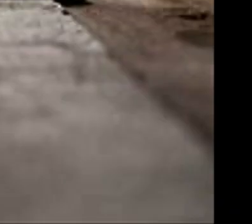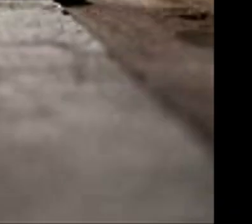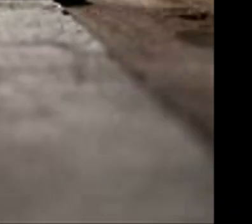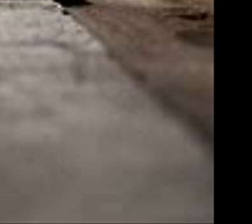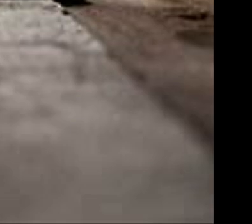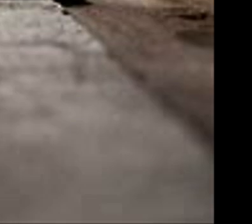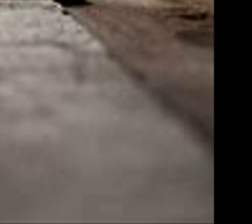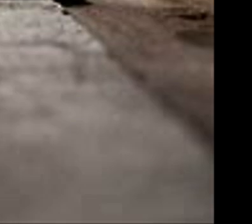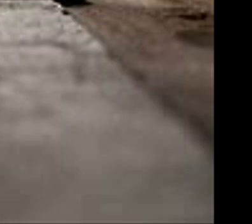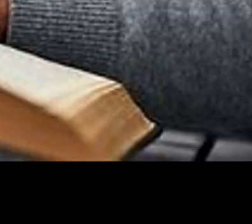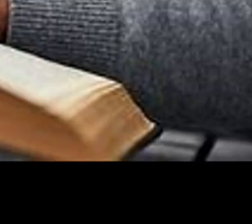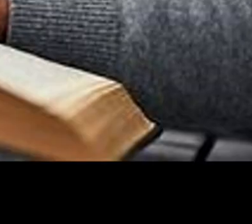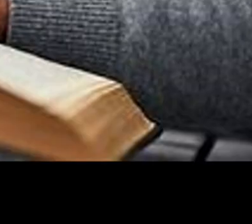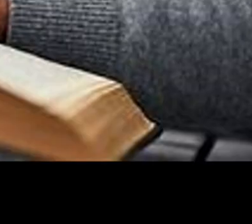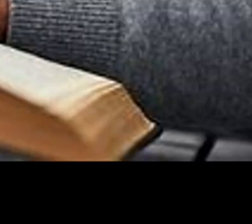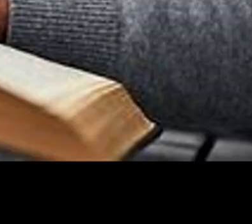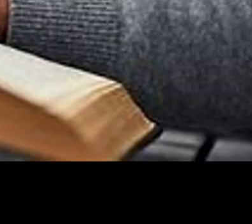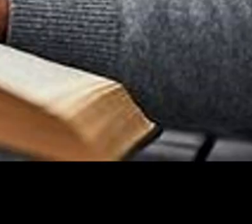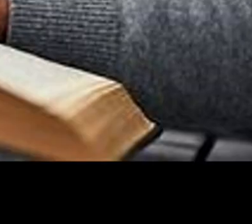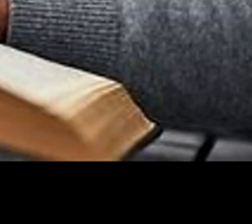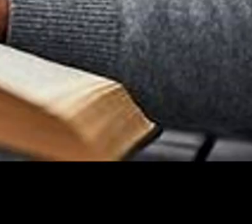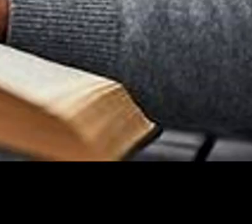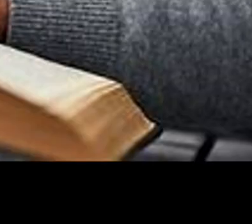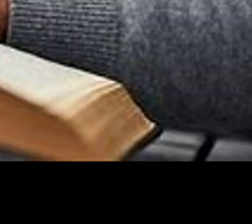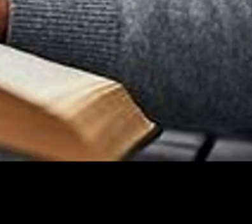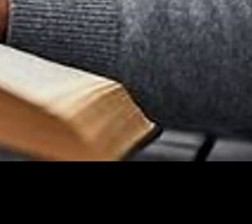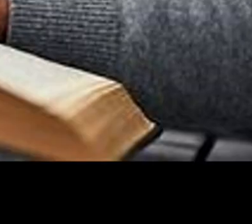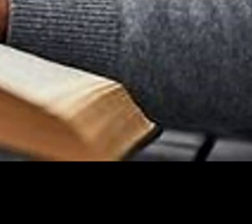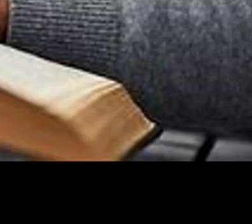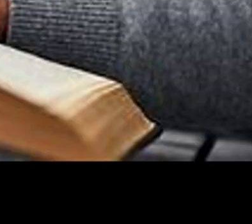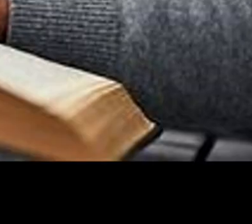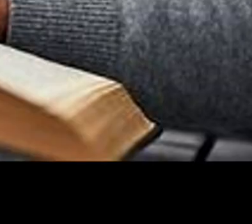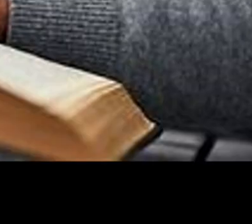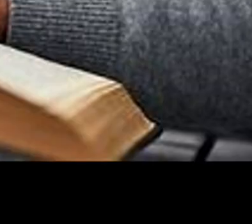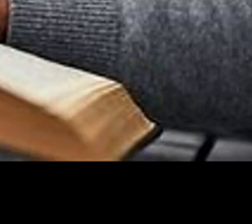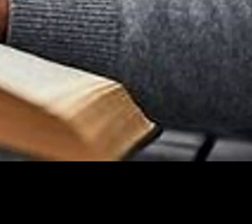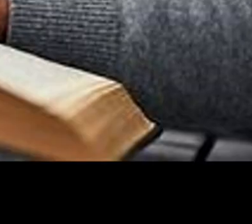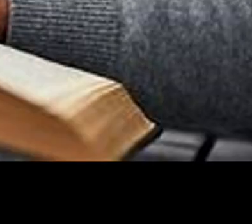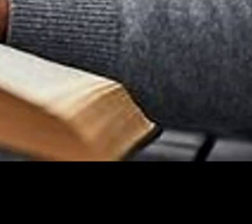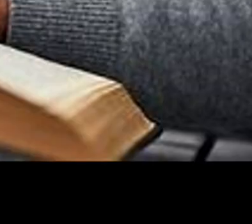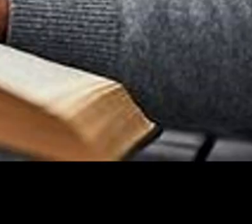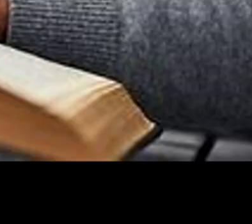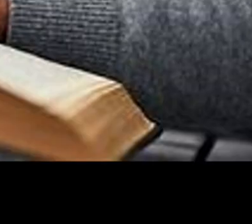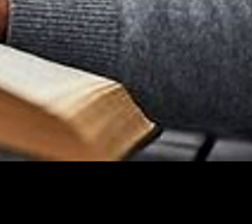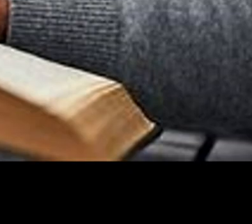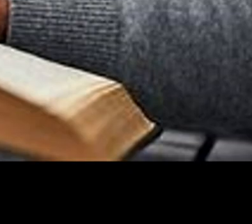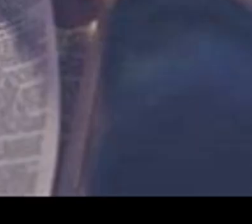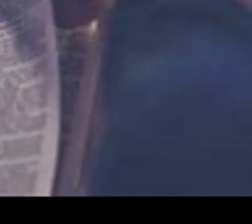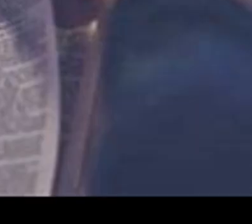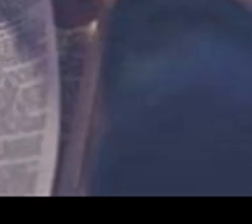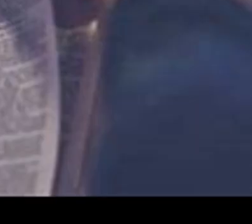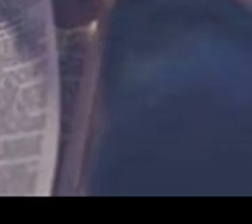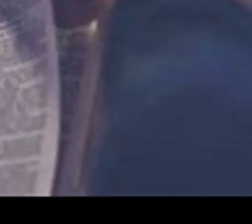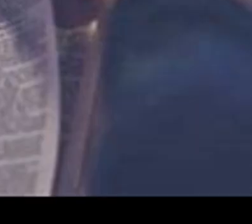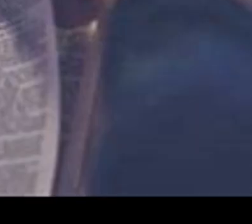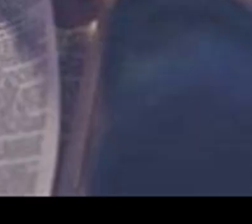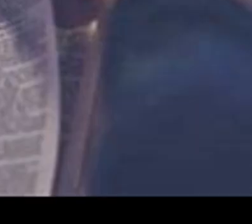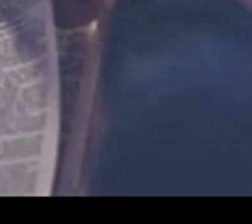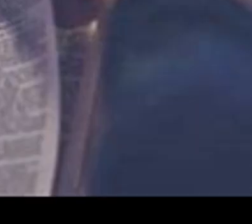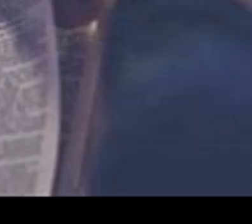god, save unto the Lord only, he shall be utterly destroyed. Thou shalt neither vex a stranger nor oppress